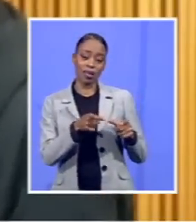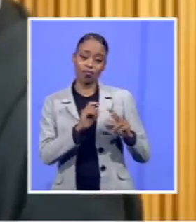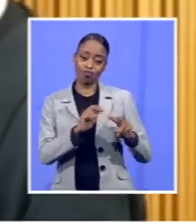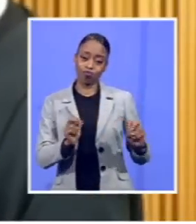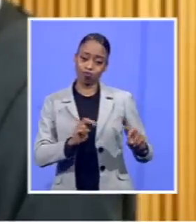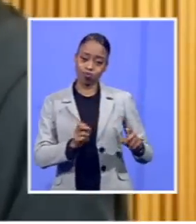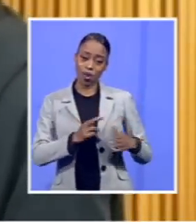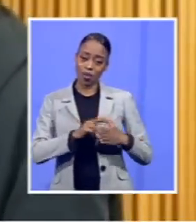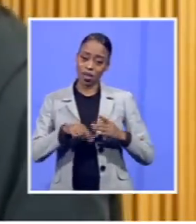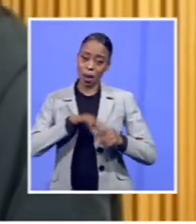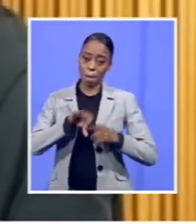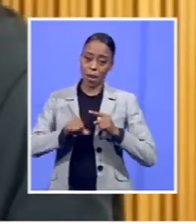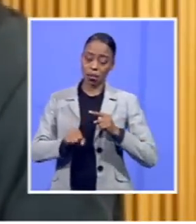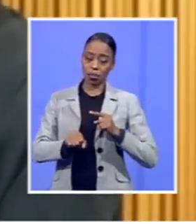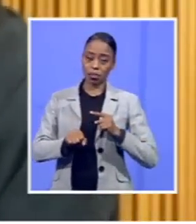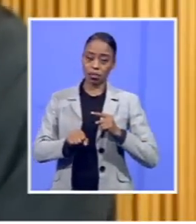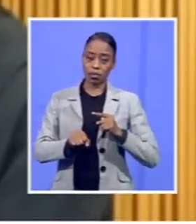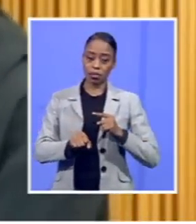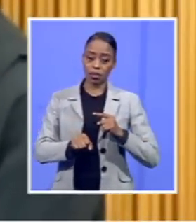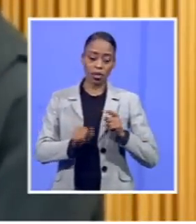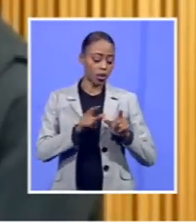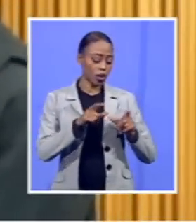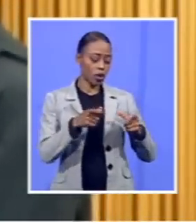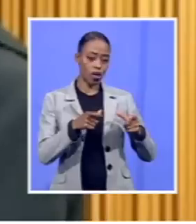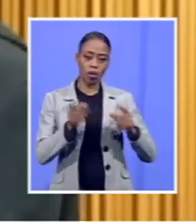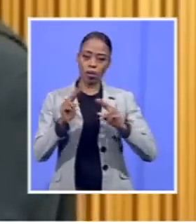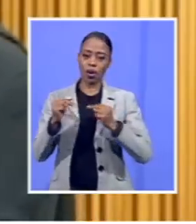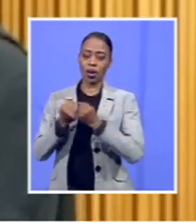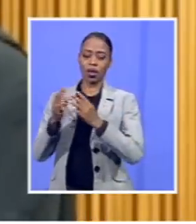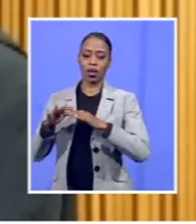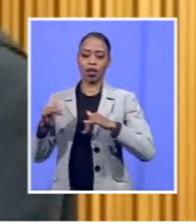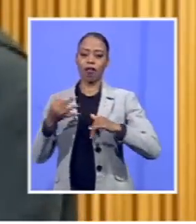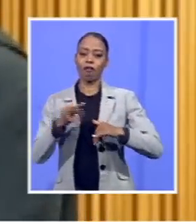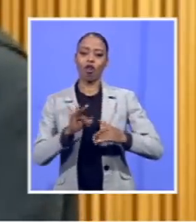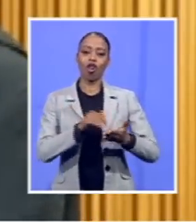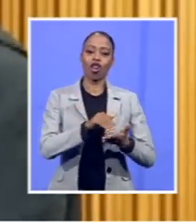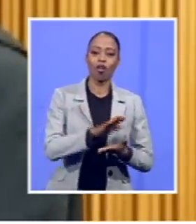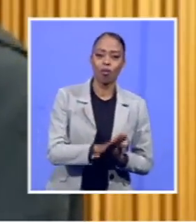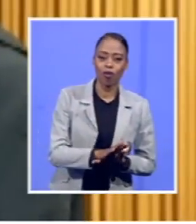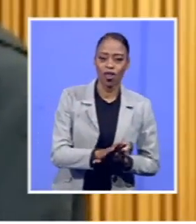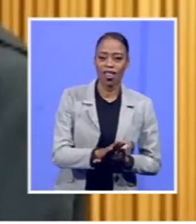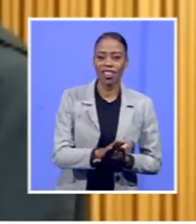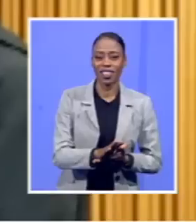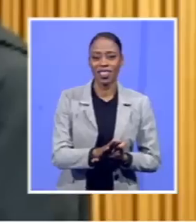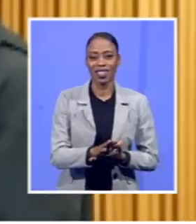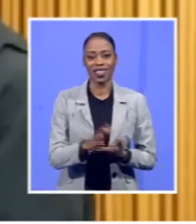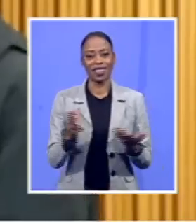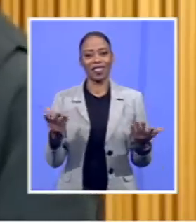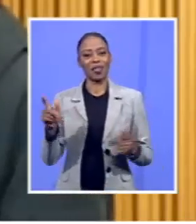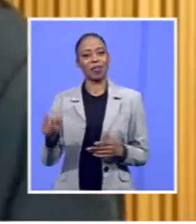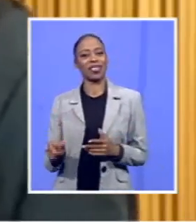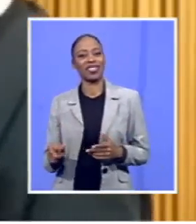Assembly. It doesn't say a committee of the National Assembly for the removal of the